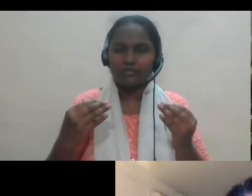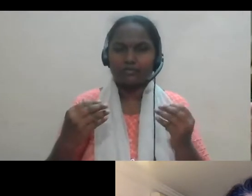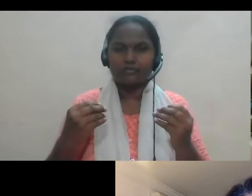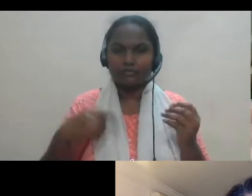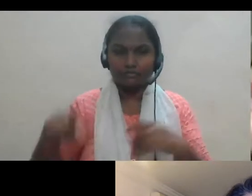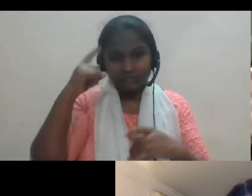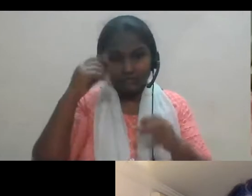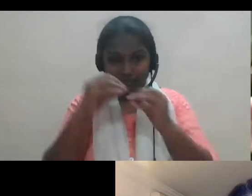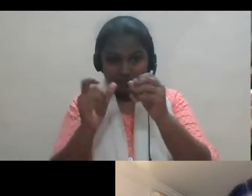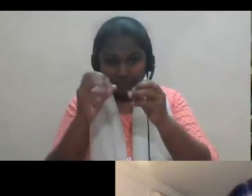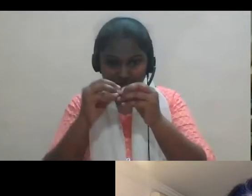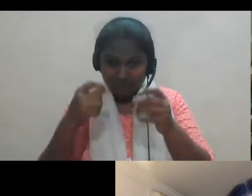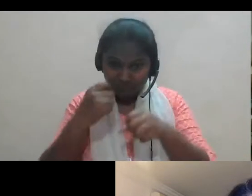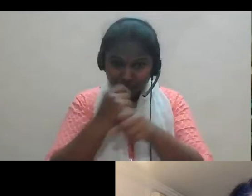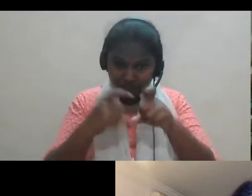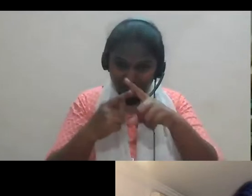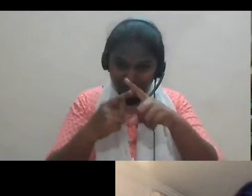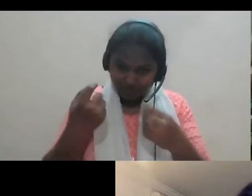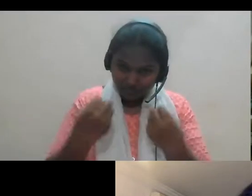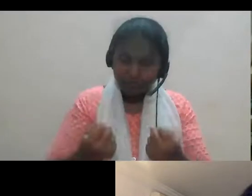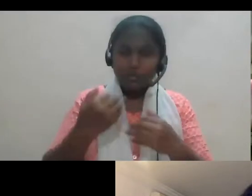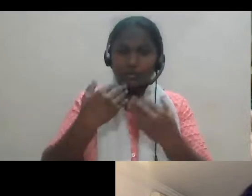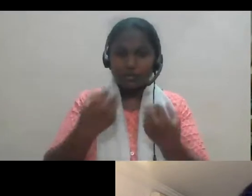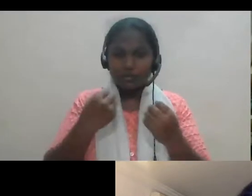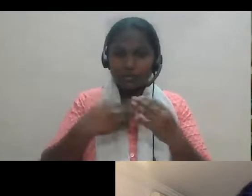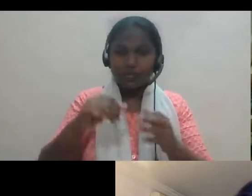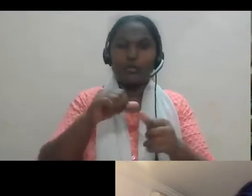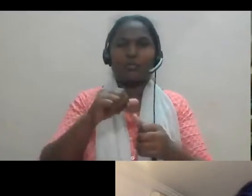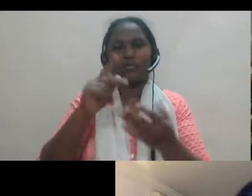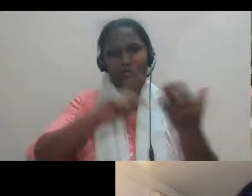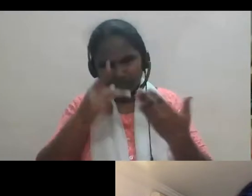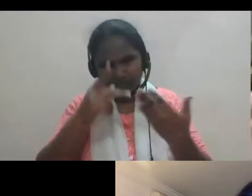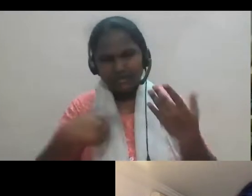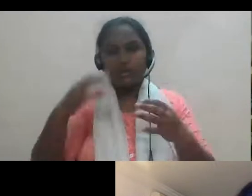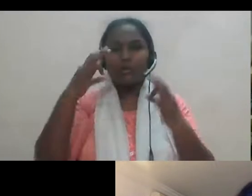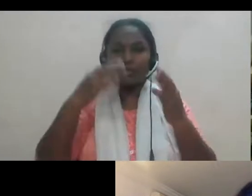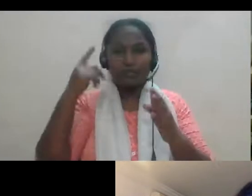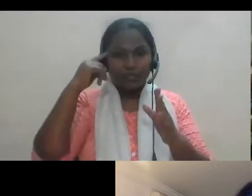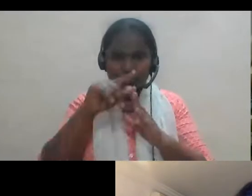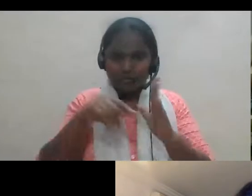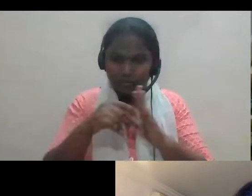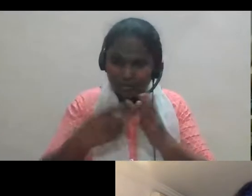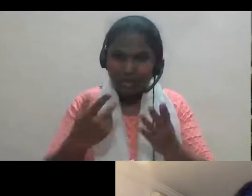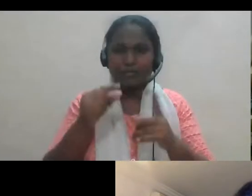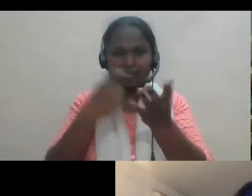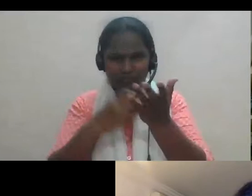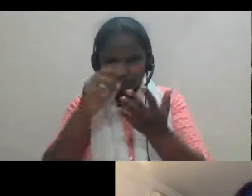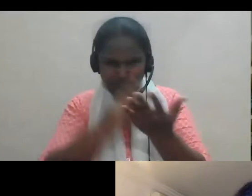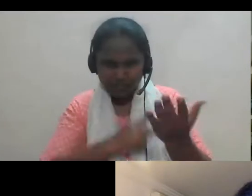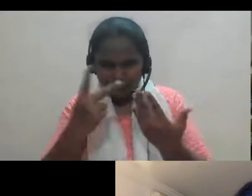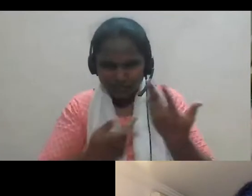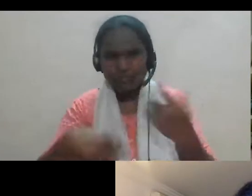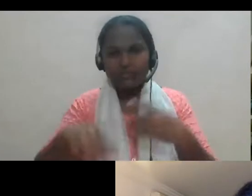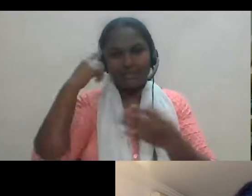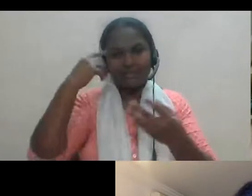The budget that was that had to go to programs, or that was originally conceived to go to programs, but also